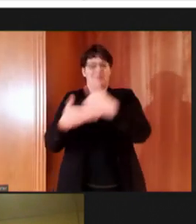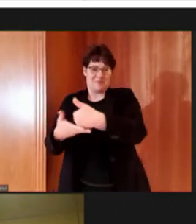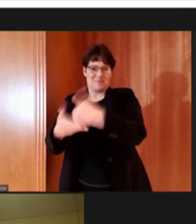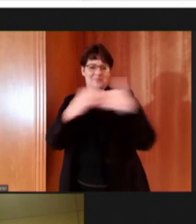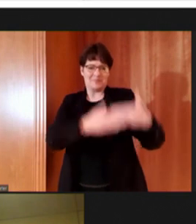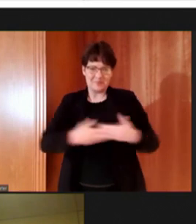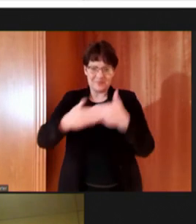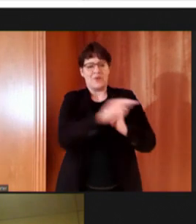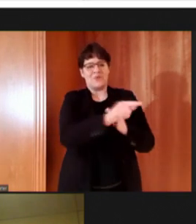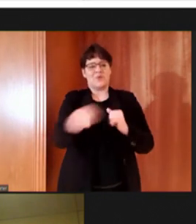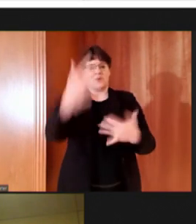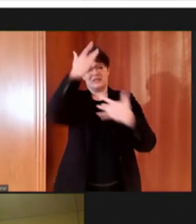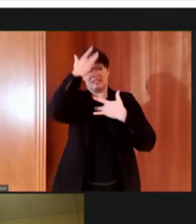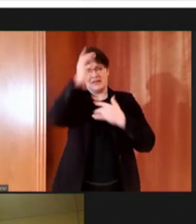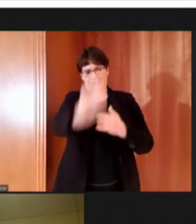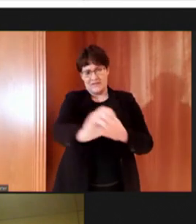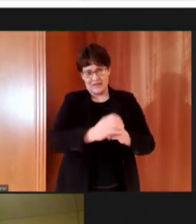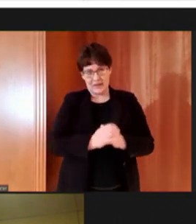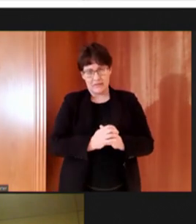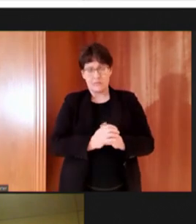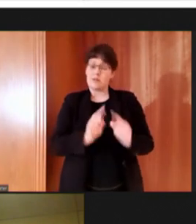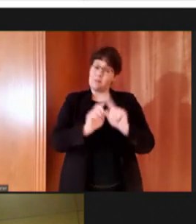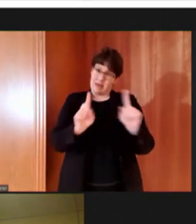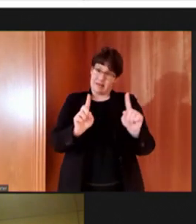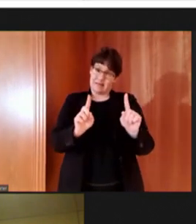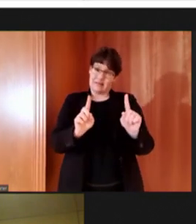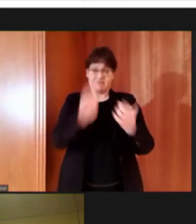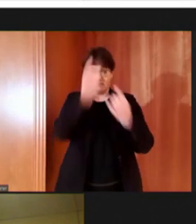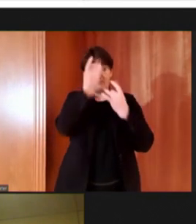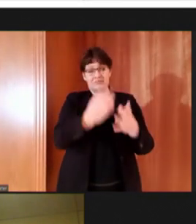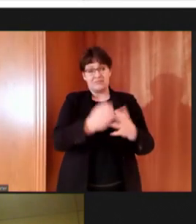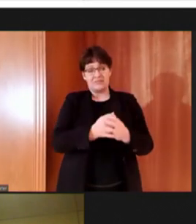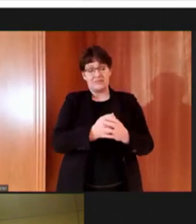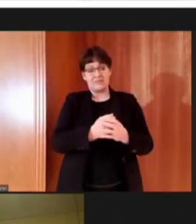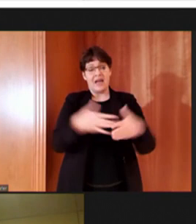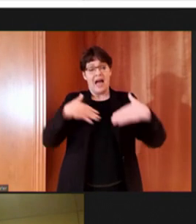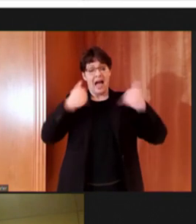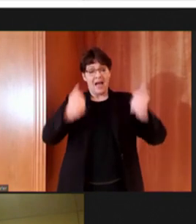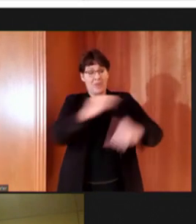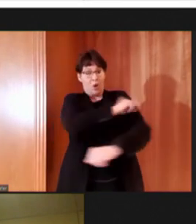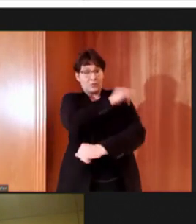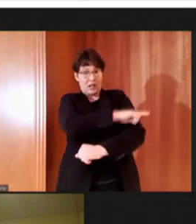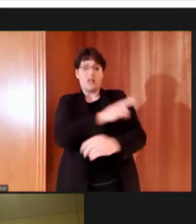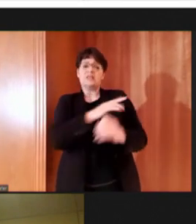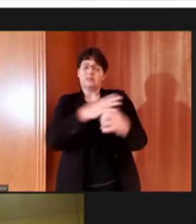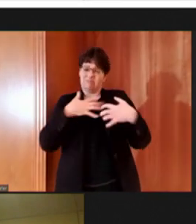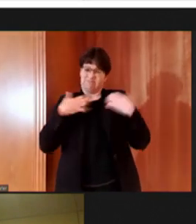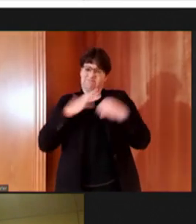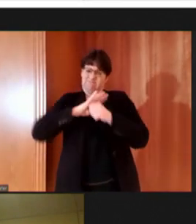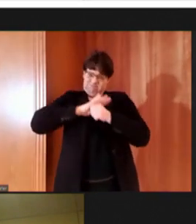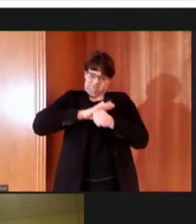those who are infected. I must, however, say that our healthcare facilities are under a great deal of